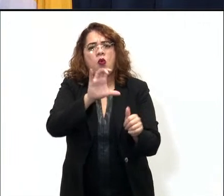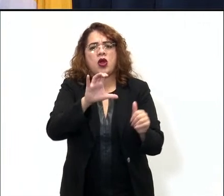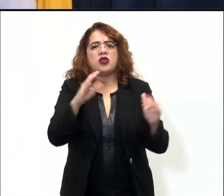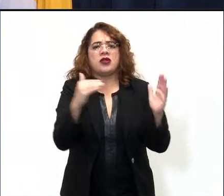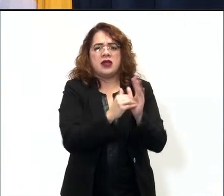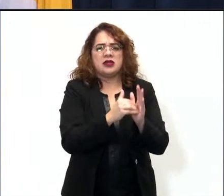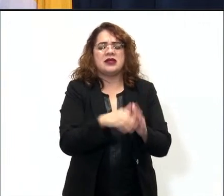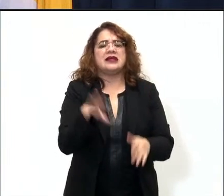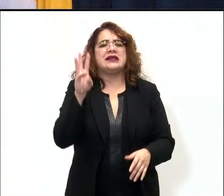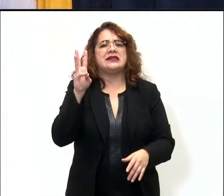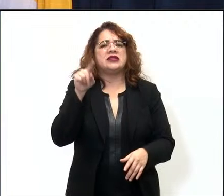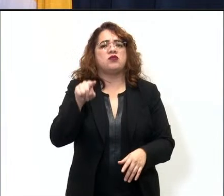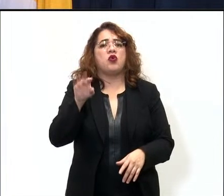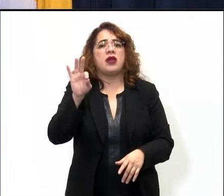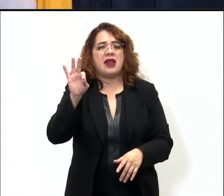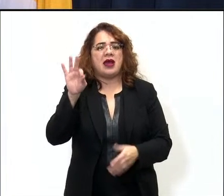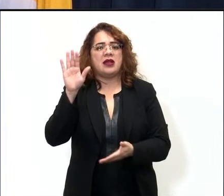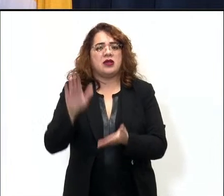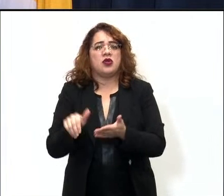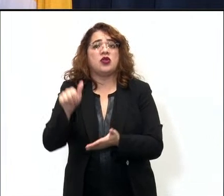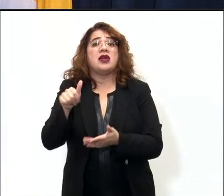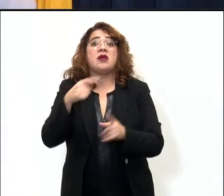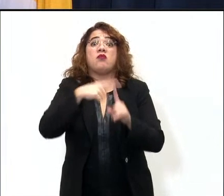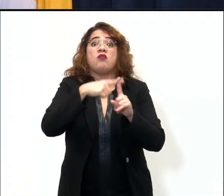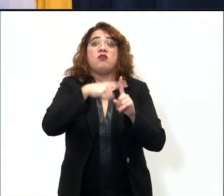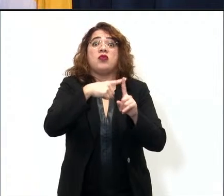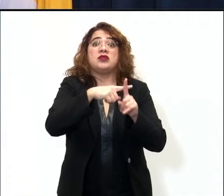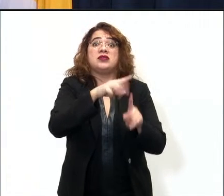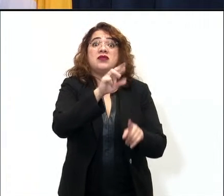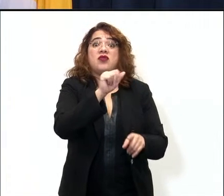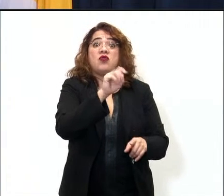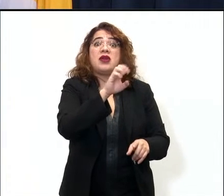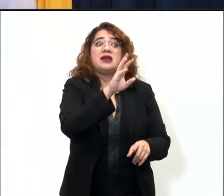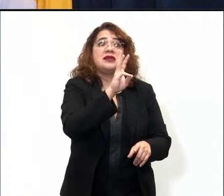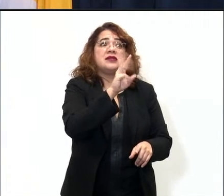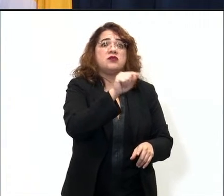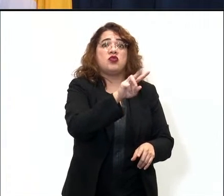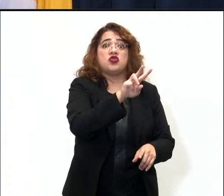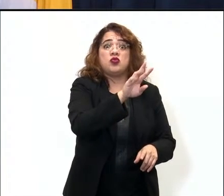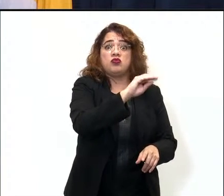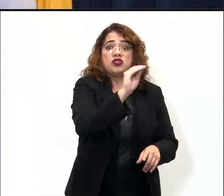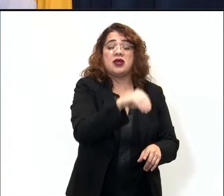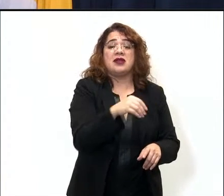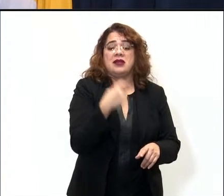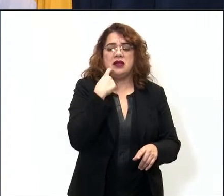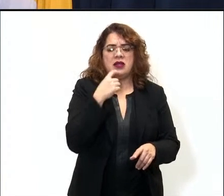at our lowest, and our positivity rate is 17.6%, and it was down at